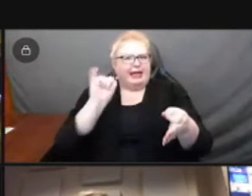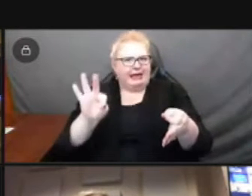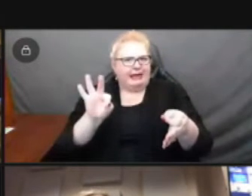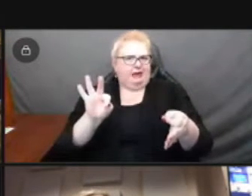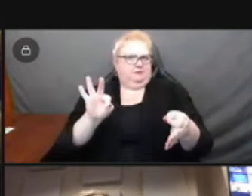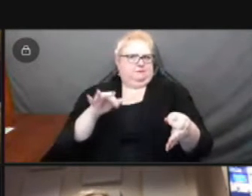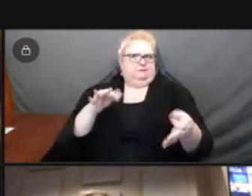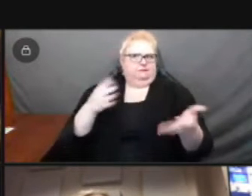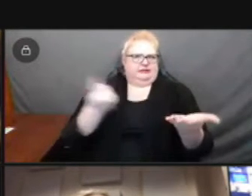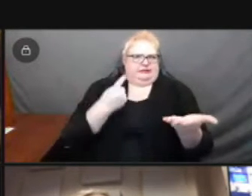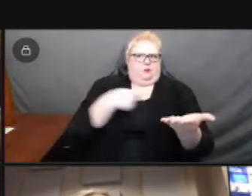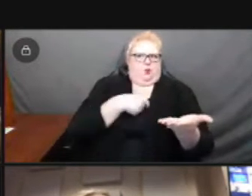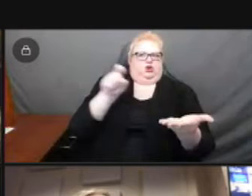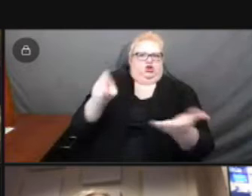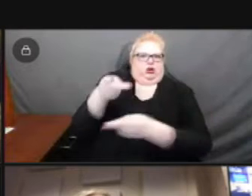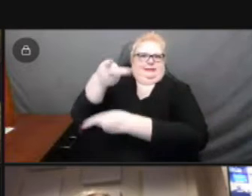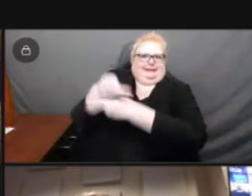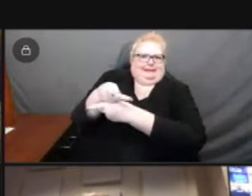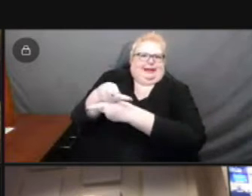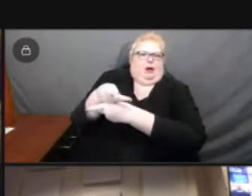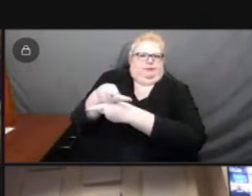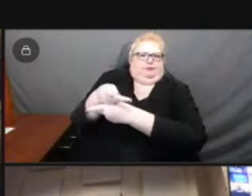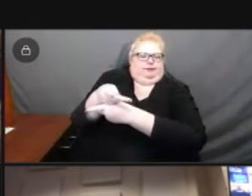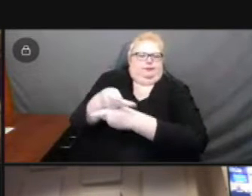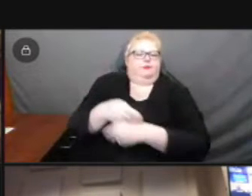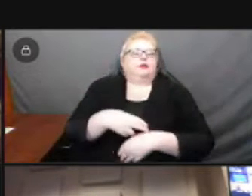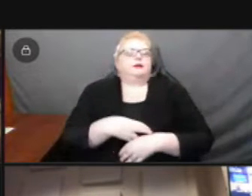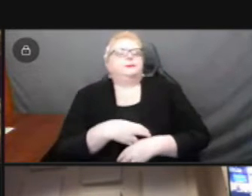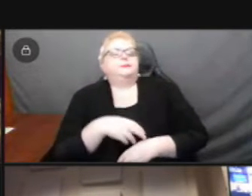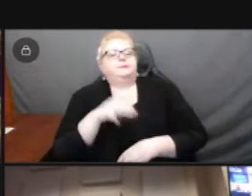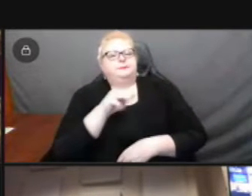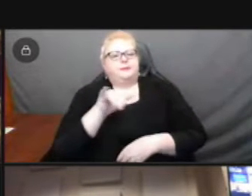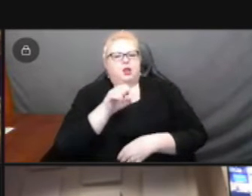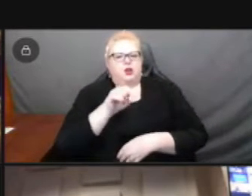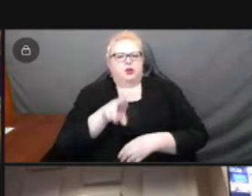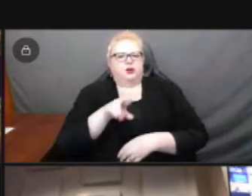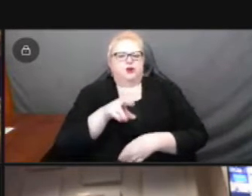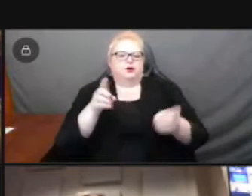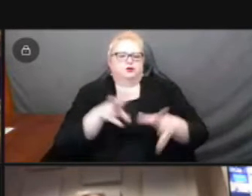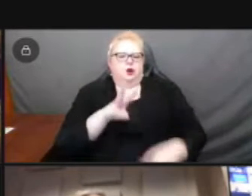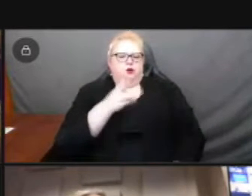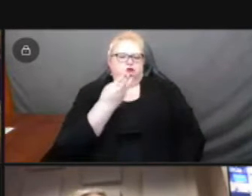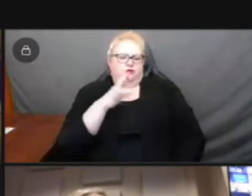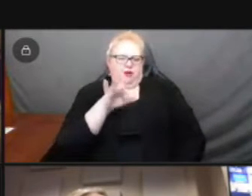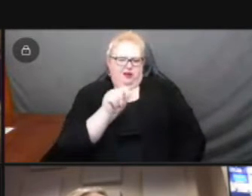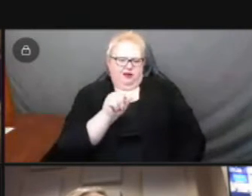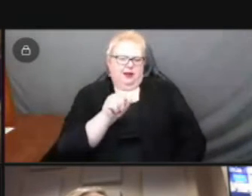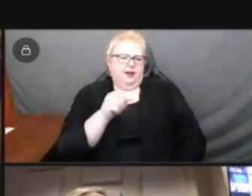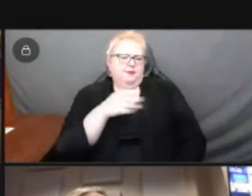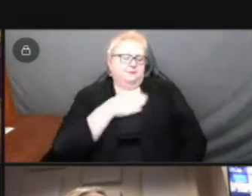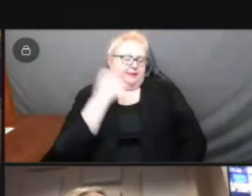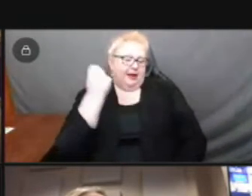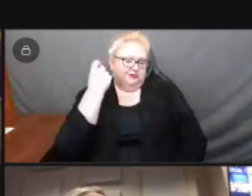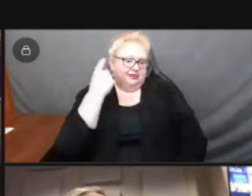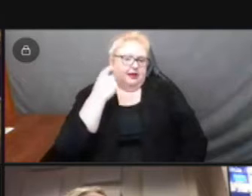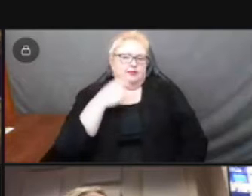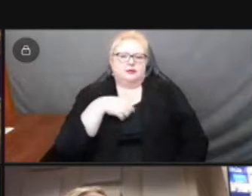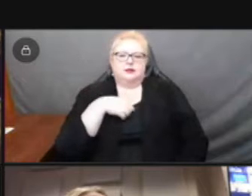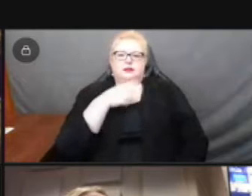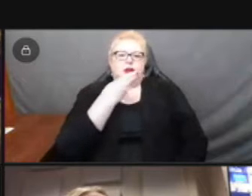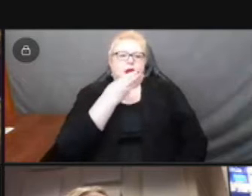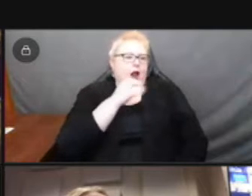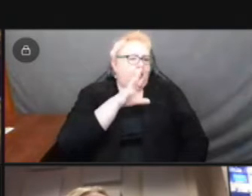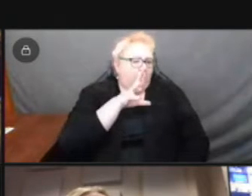here? Director Wright, this is gone. It's my understanding, and please chime in, Director Howard, that